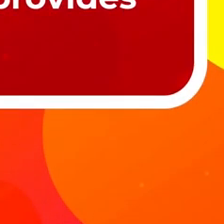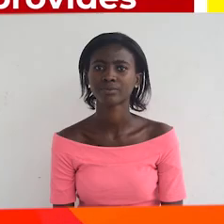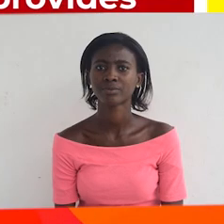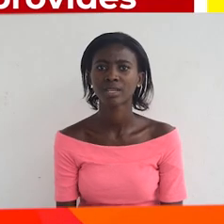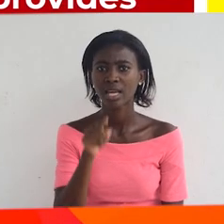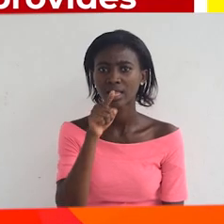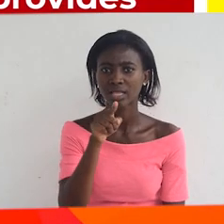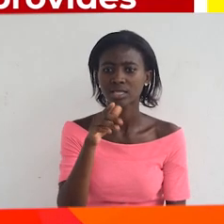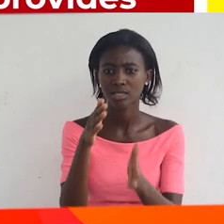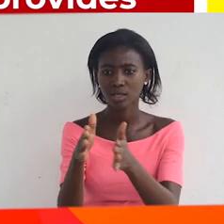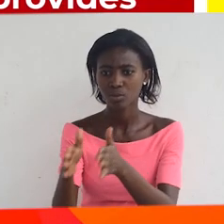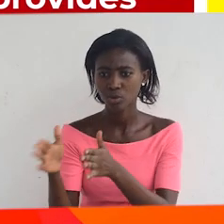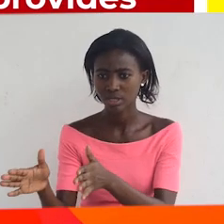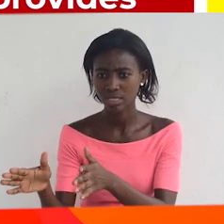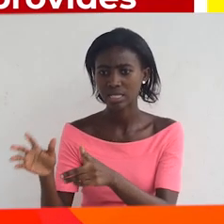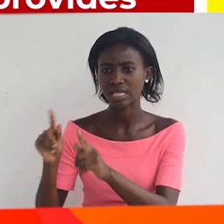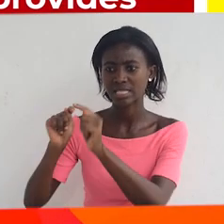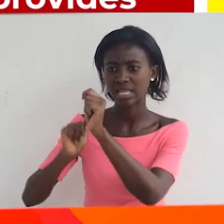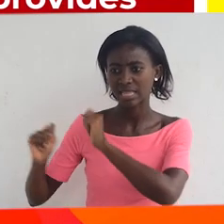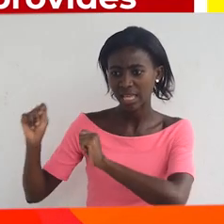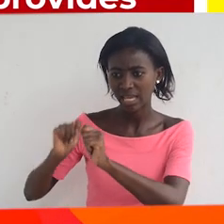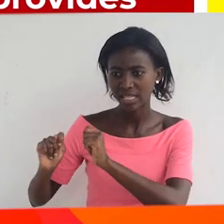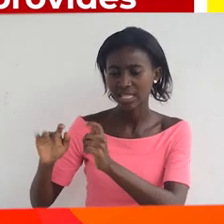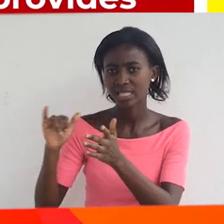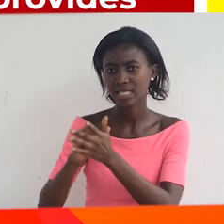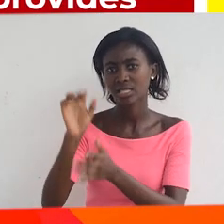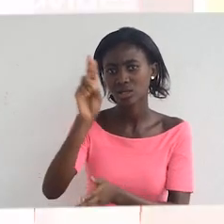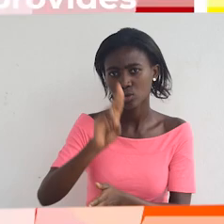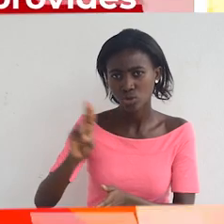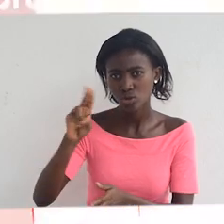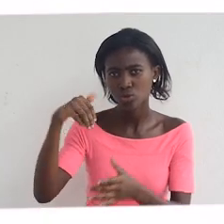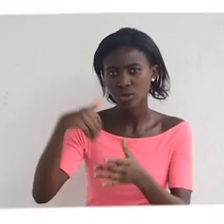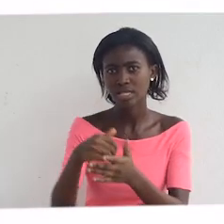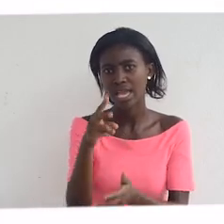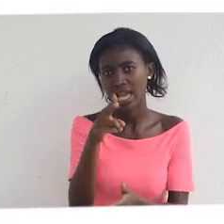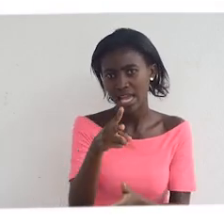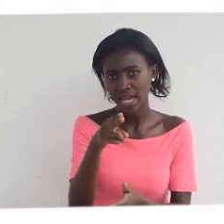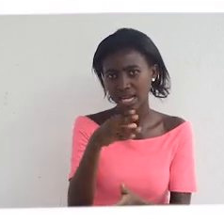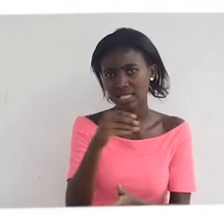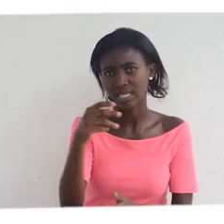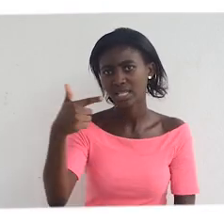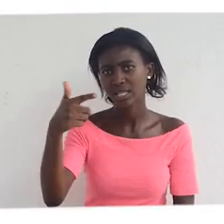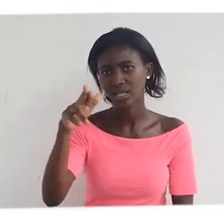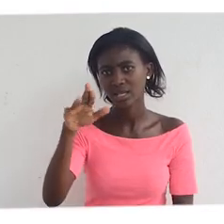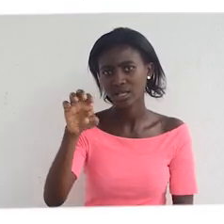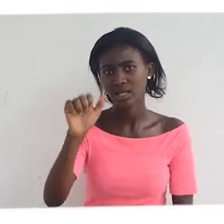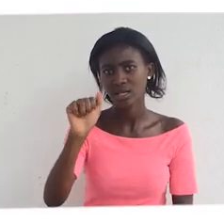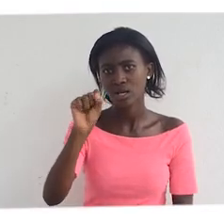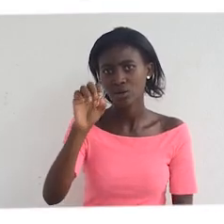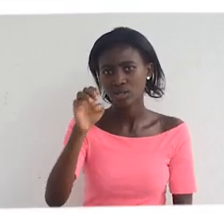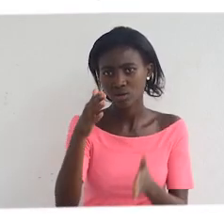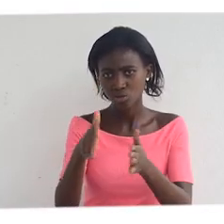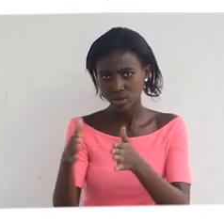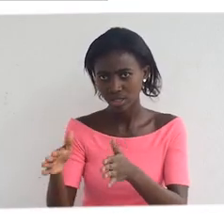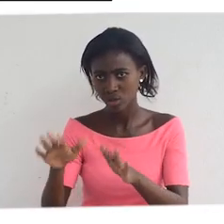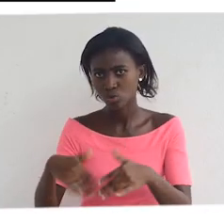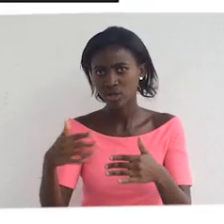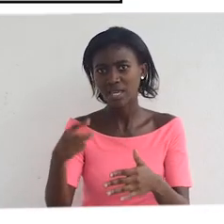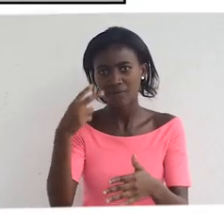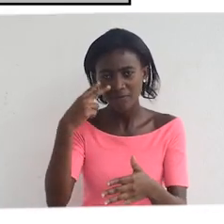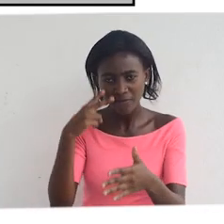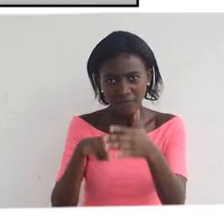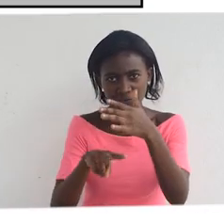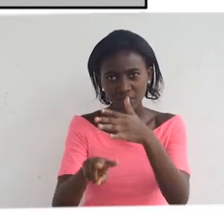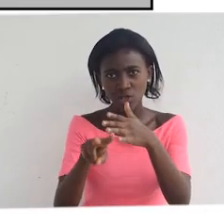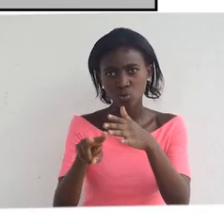Concora. The Concora process is a technique that is used in the cut and crease process to create a